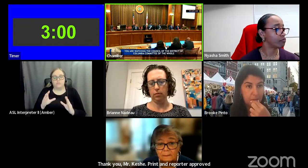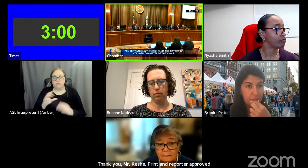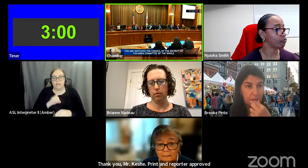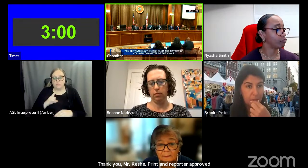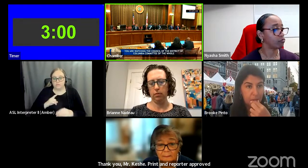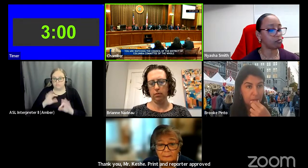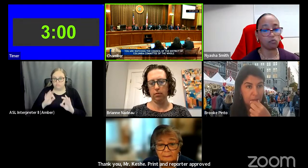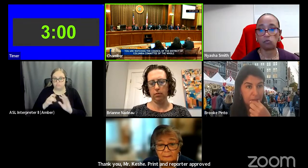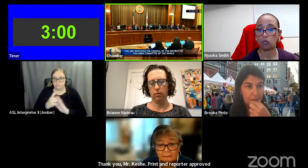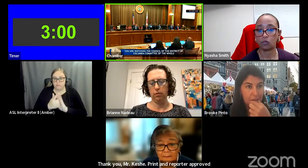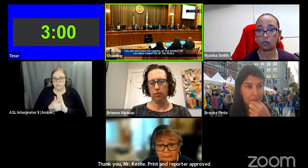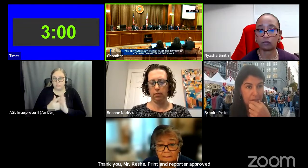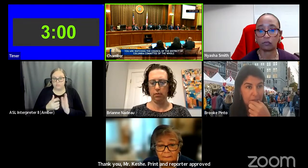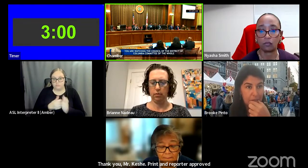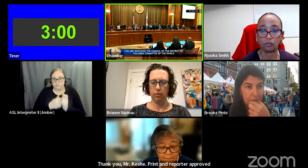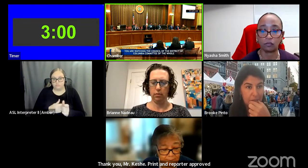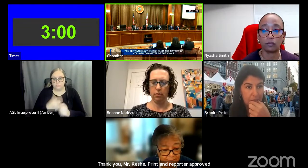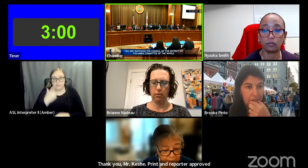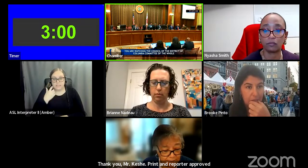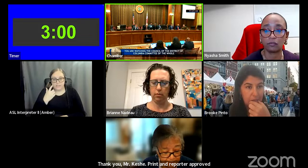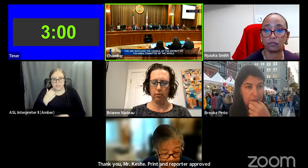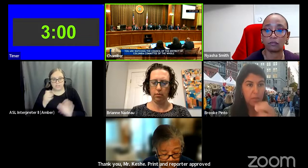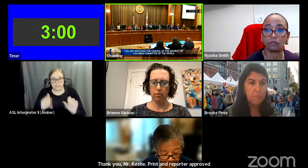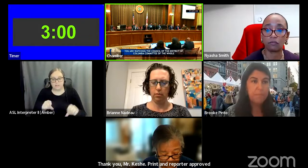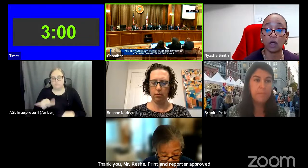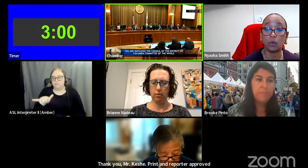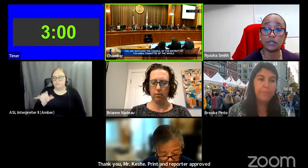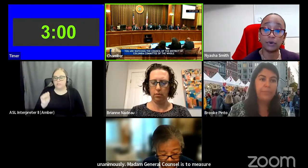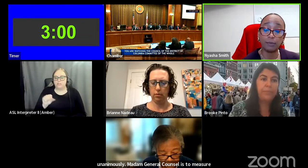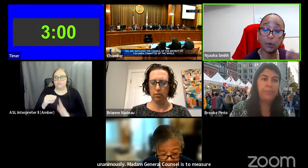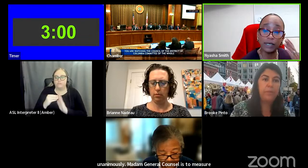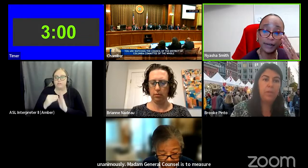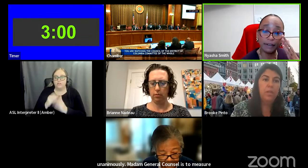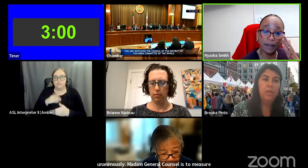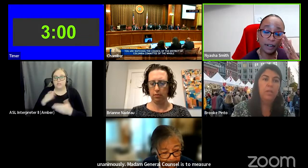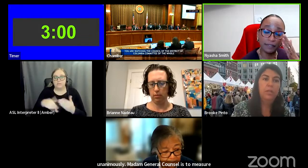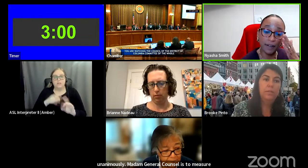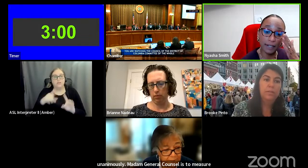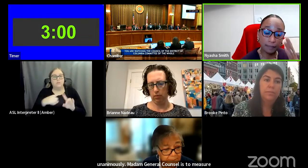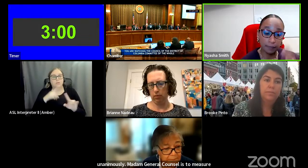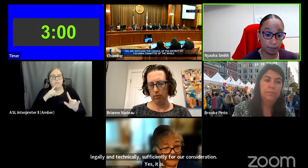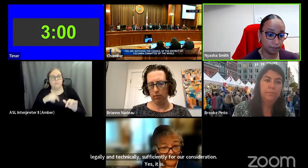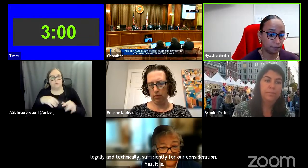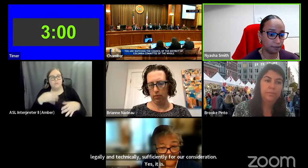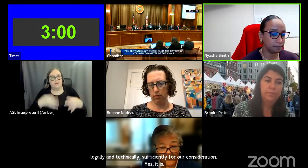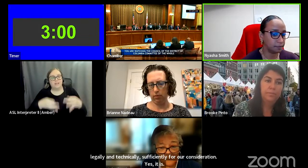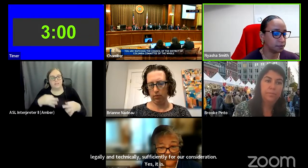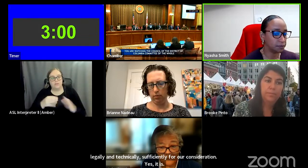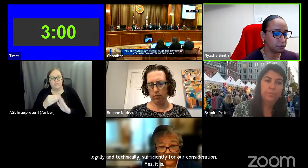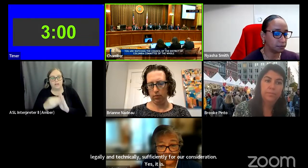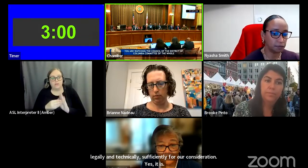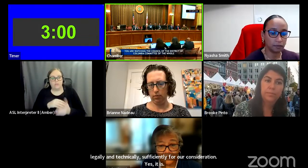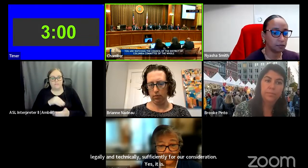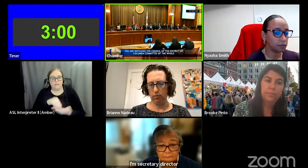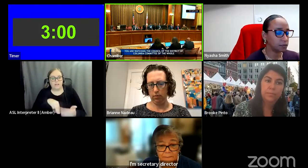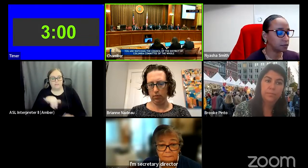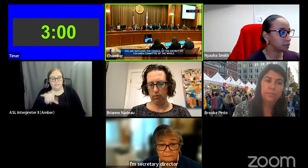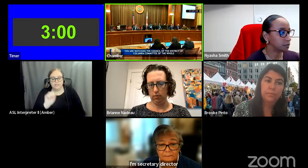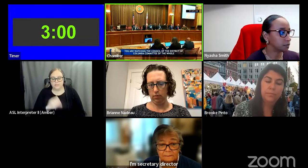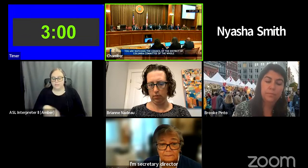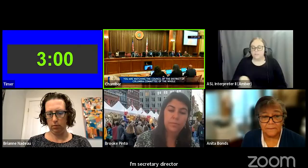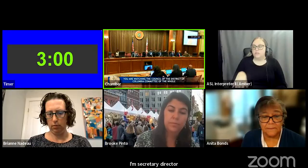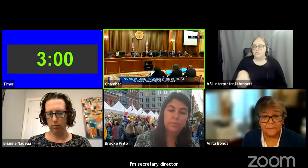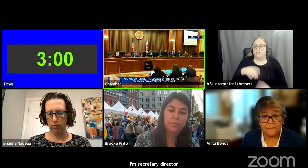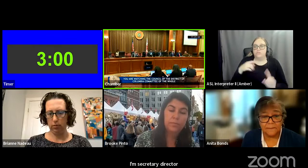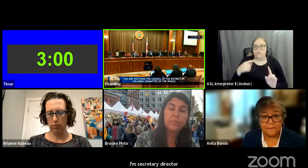for our consideration? Yes, it is. Secretary, is the record complete? Once the report and hearing record are filed. And Budget Director, does the measure's